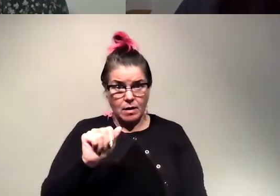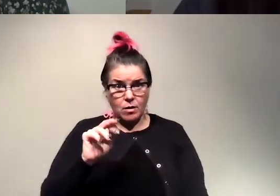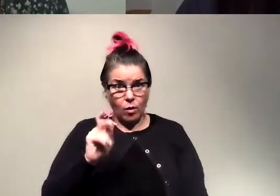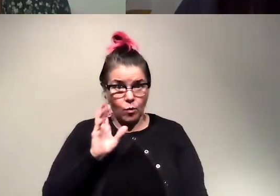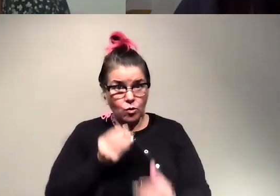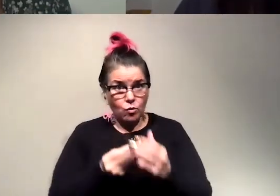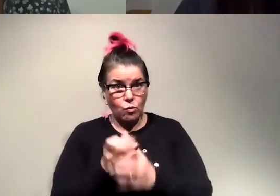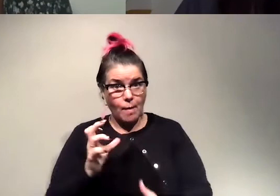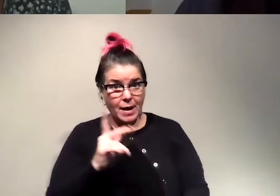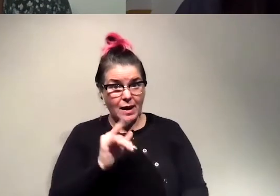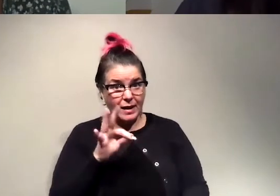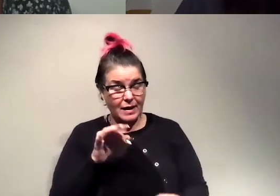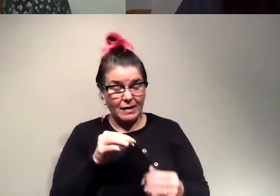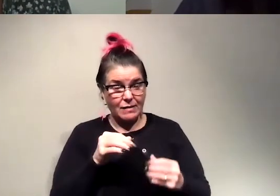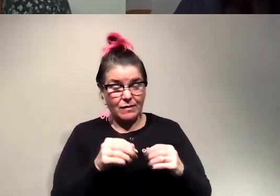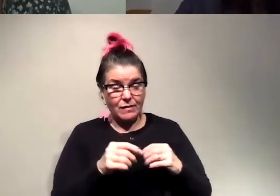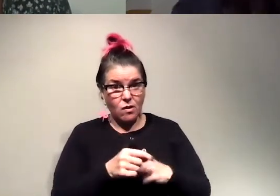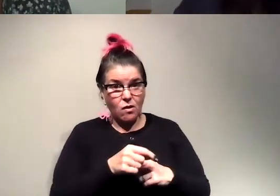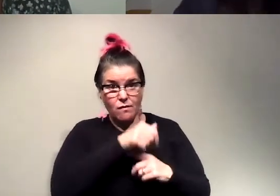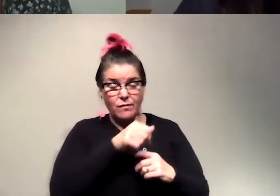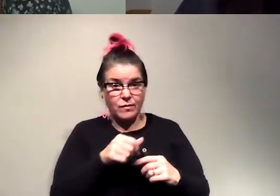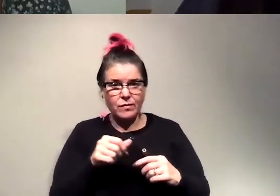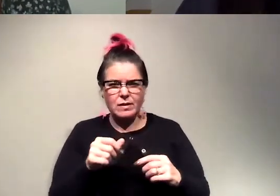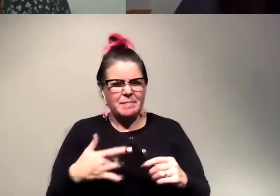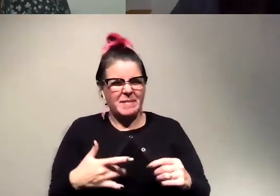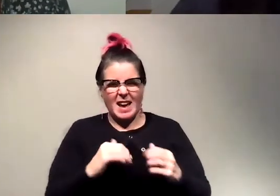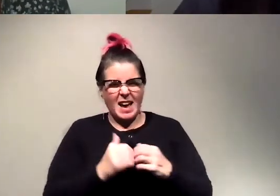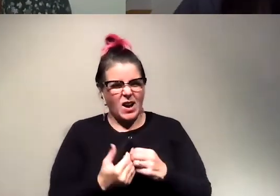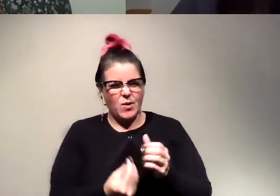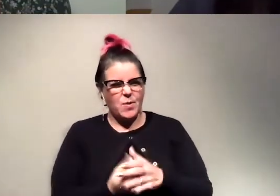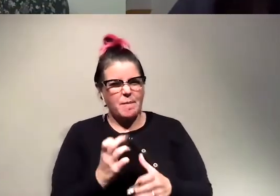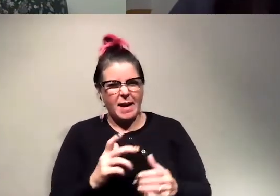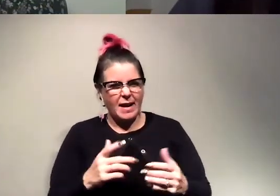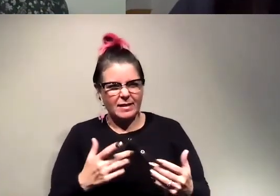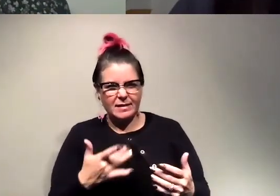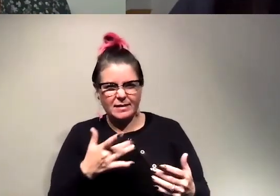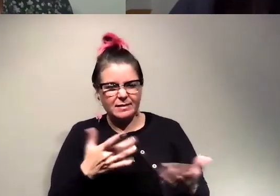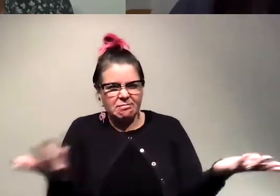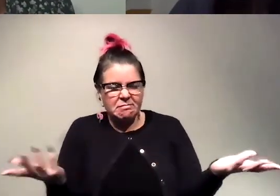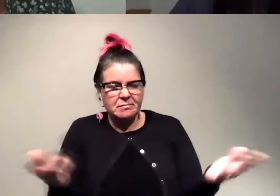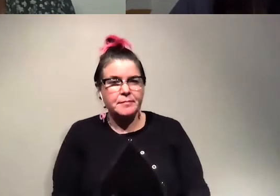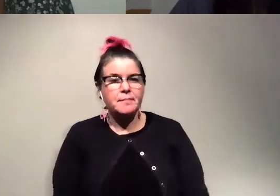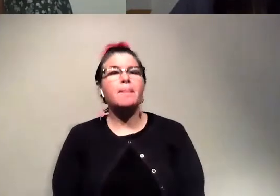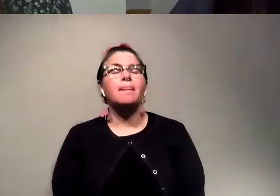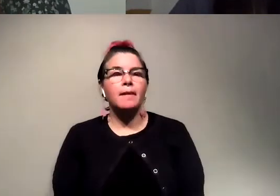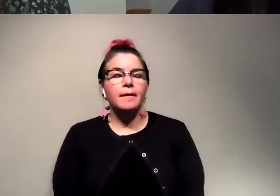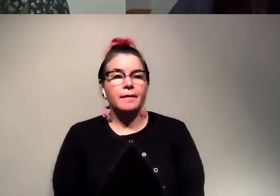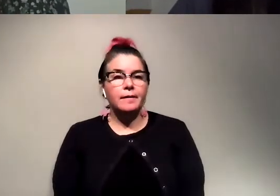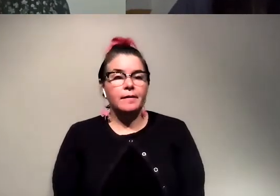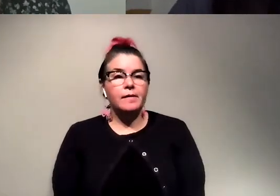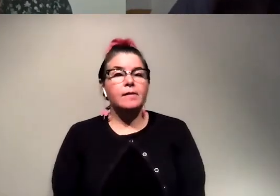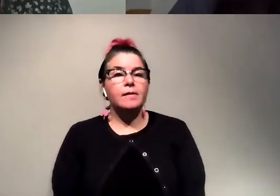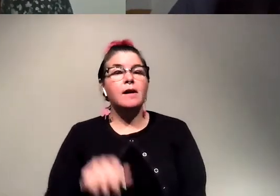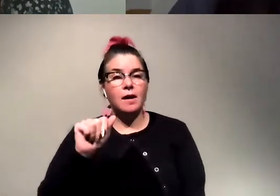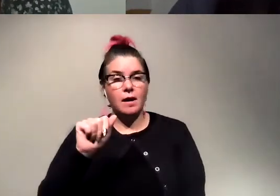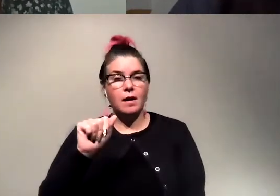back if they lose them? And if so, generally, like, how do lizards even do that? So anoles